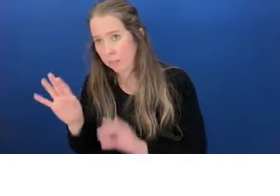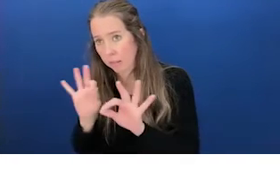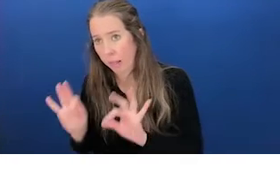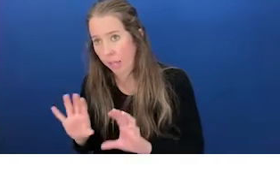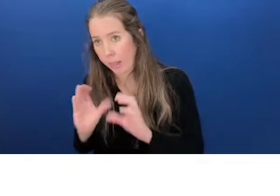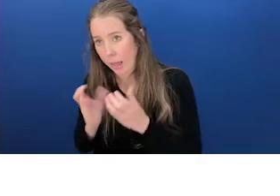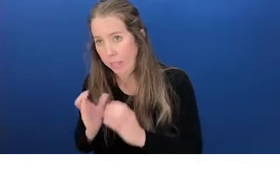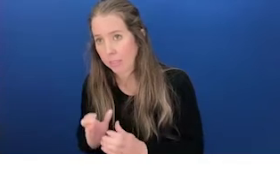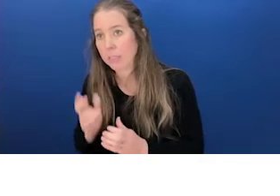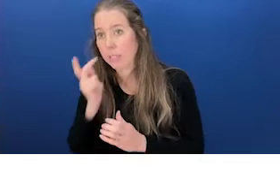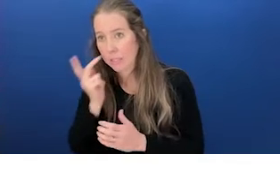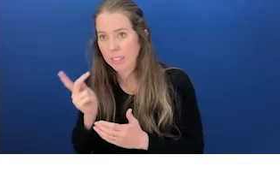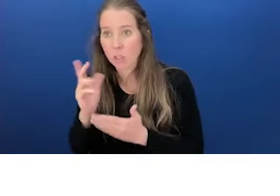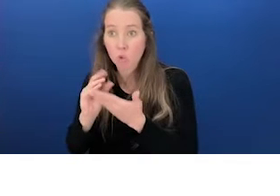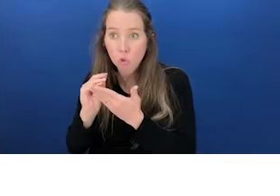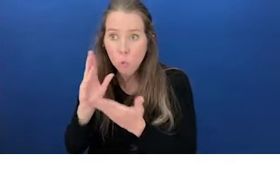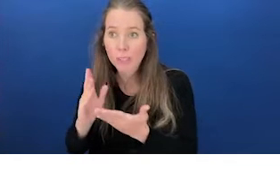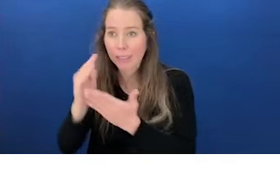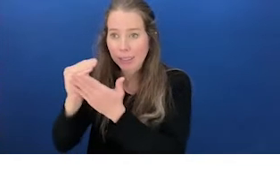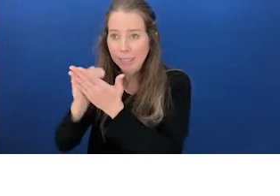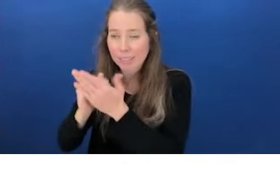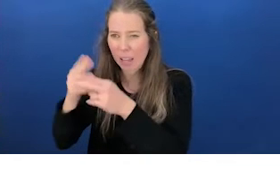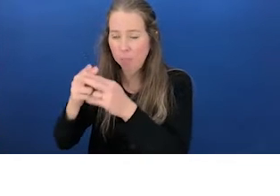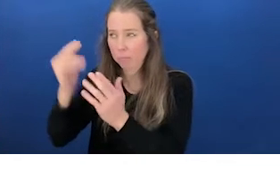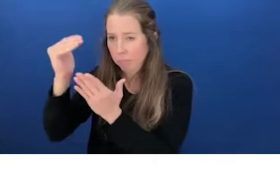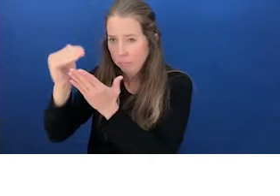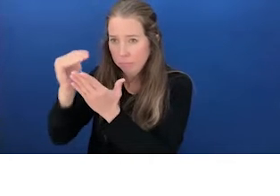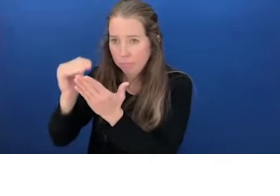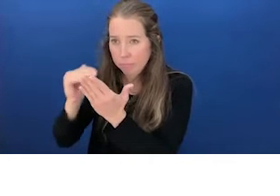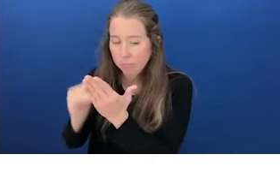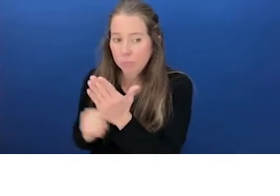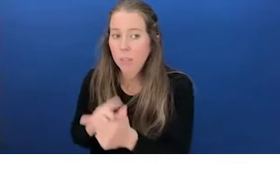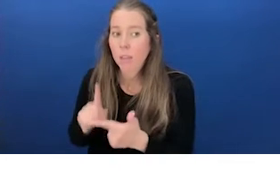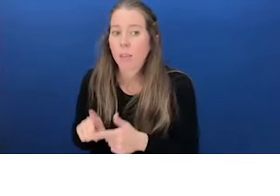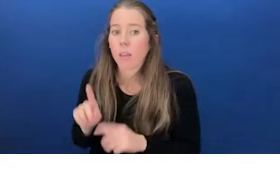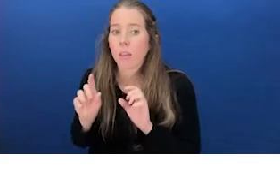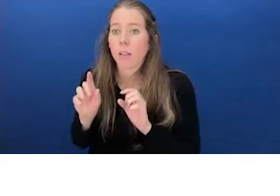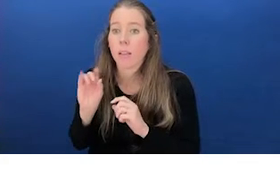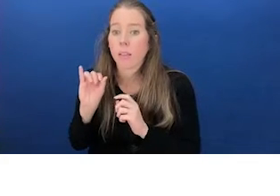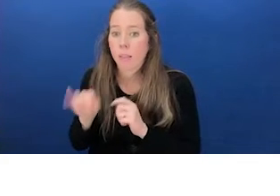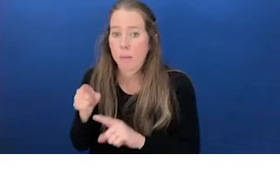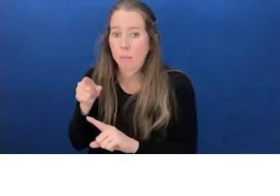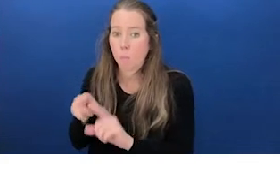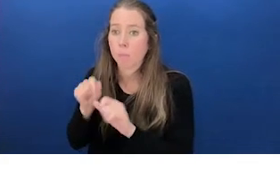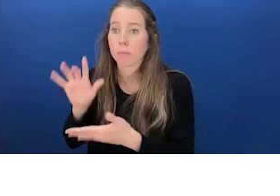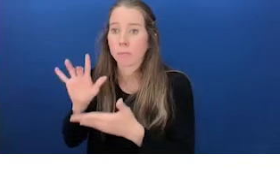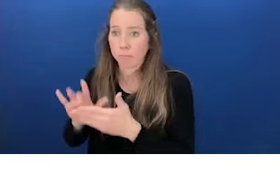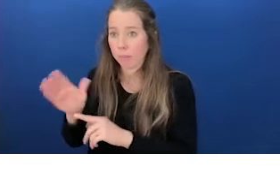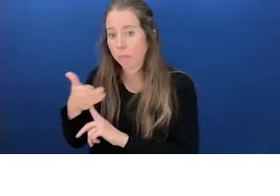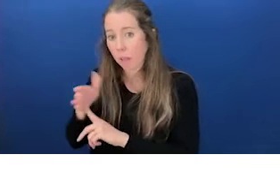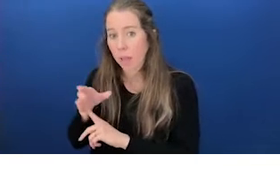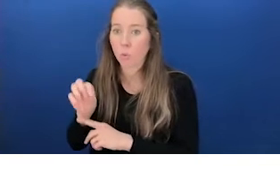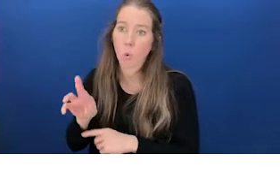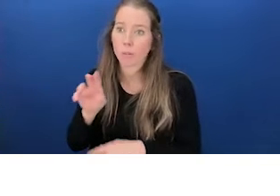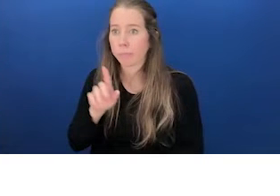we'll see the list of your students that you have in your classes. And from there, you will be able to raise the flags or